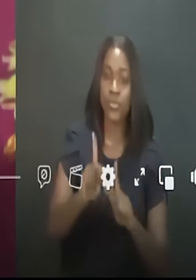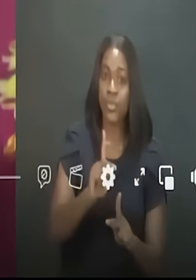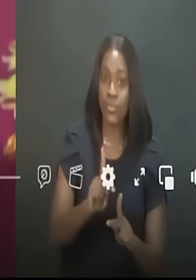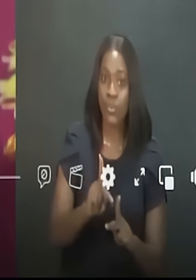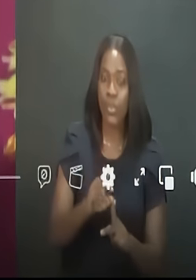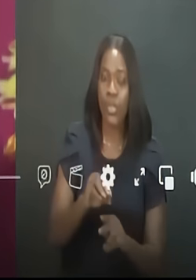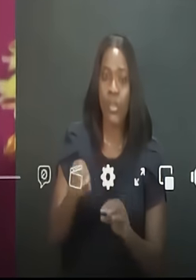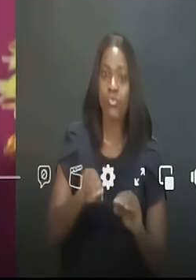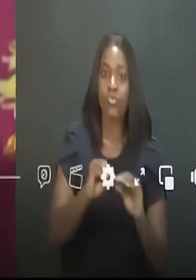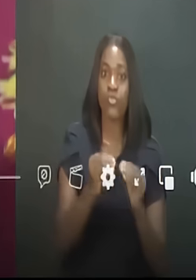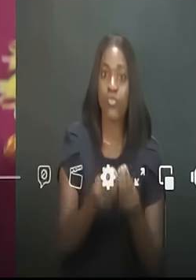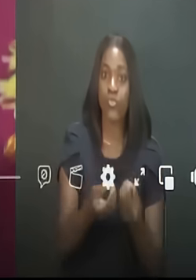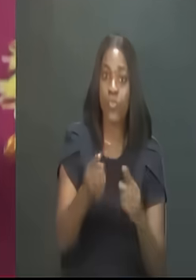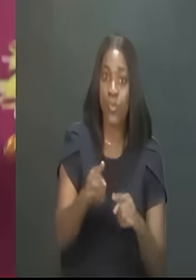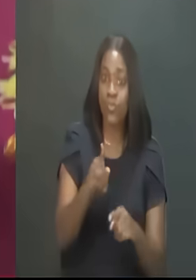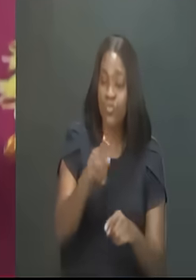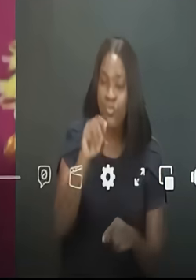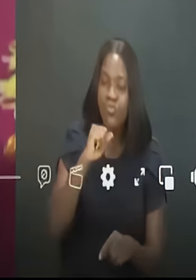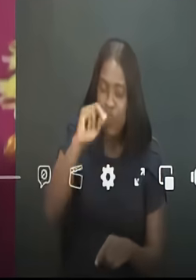done so.